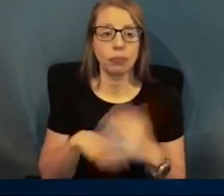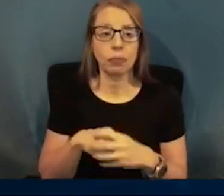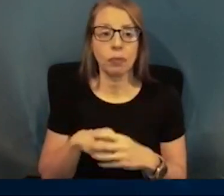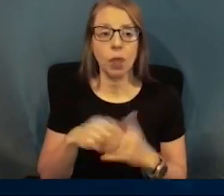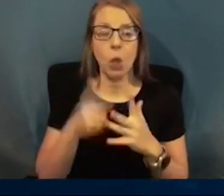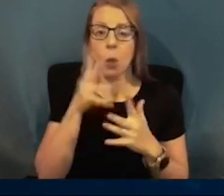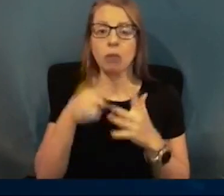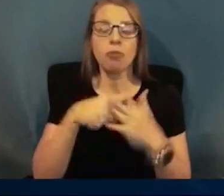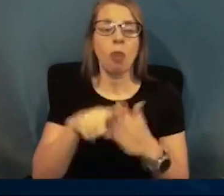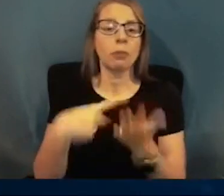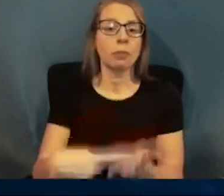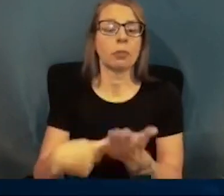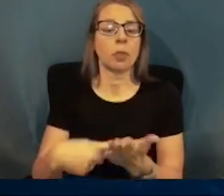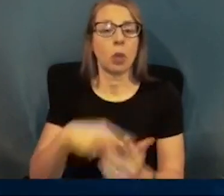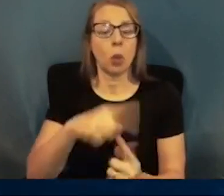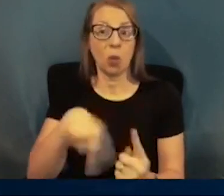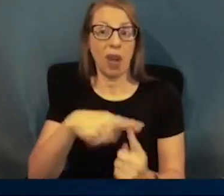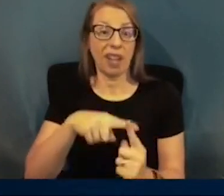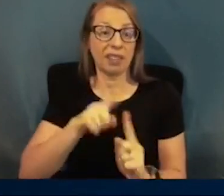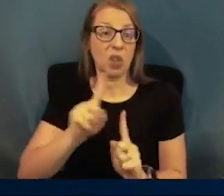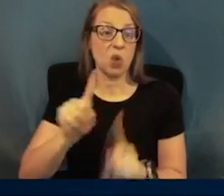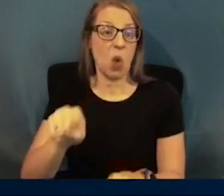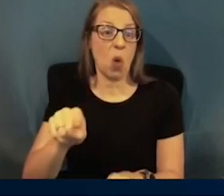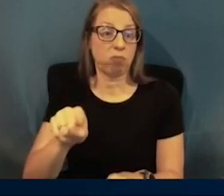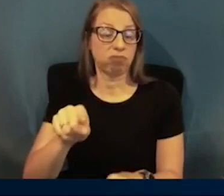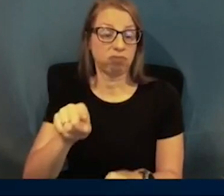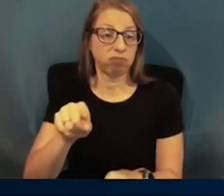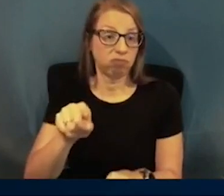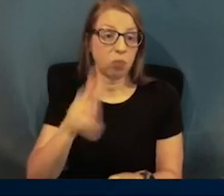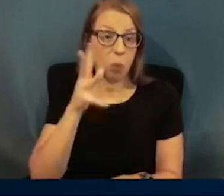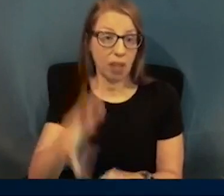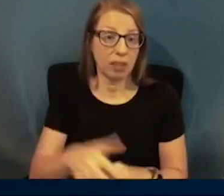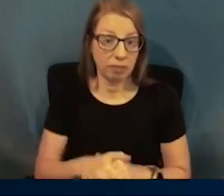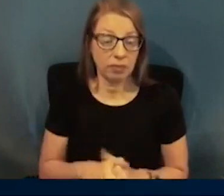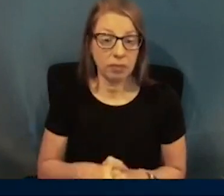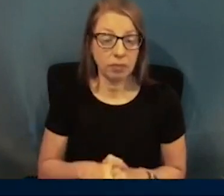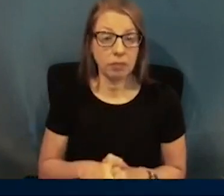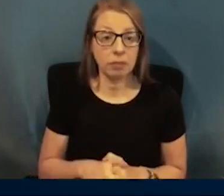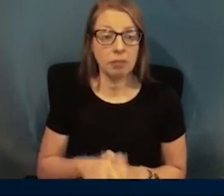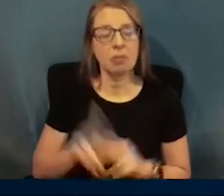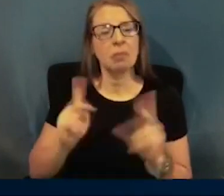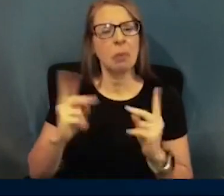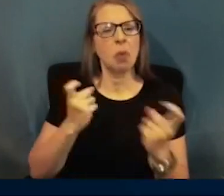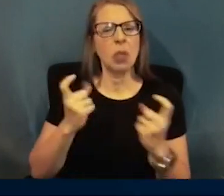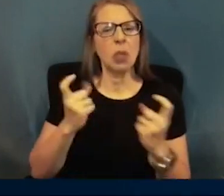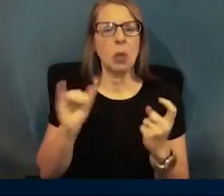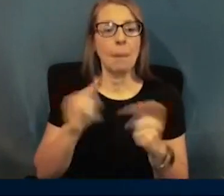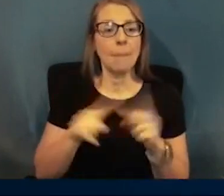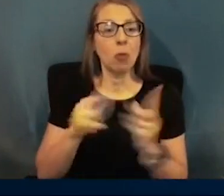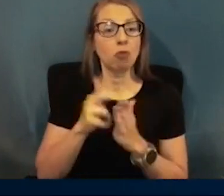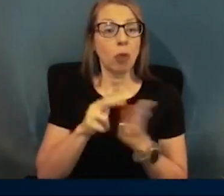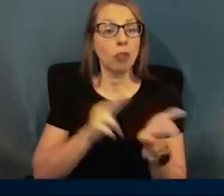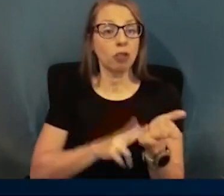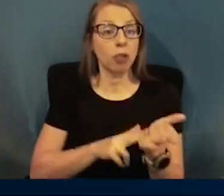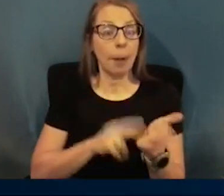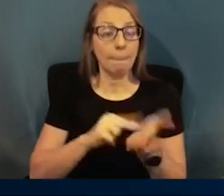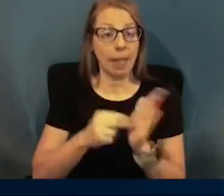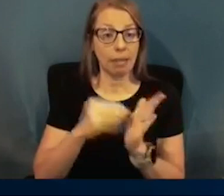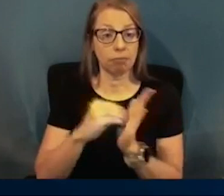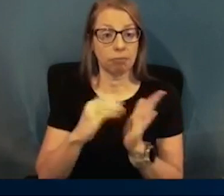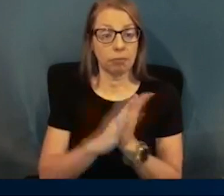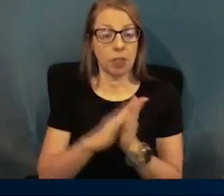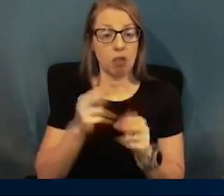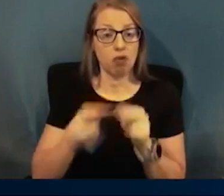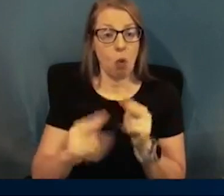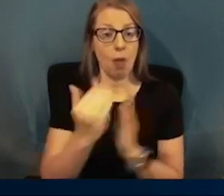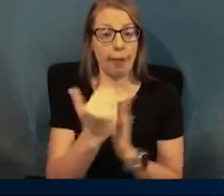when you might go. And of course, volunteers have questions too. But anyway, registering allows us to put you on our short list,